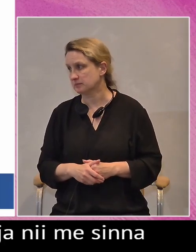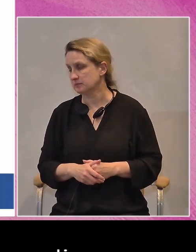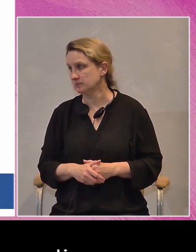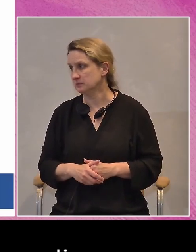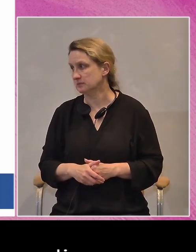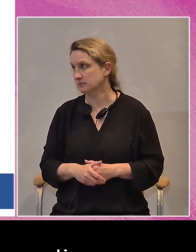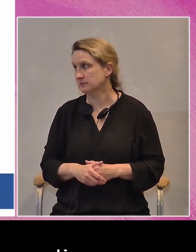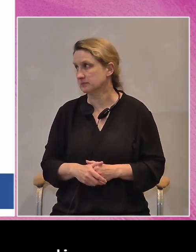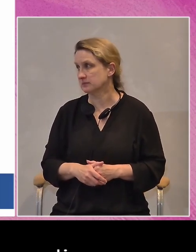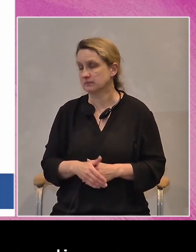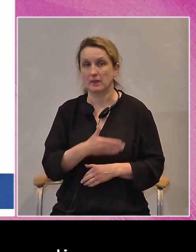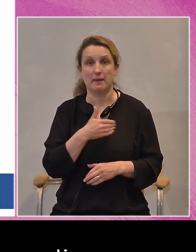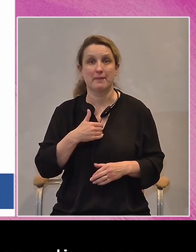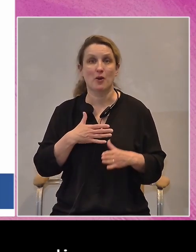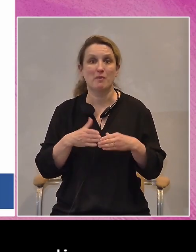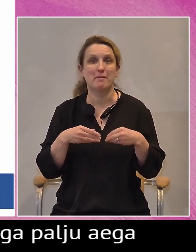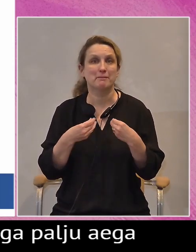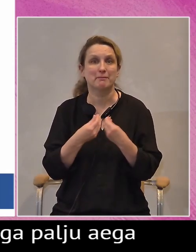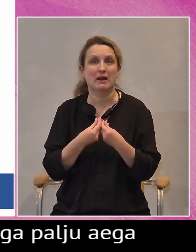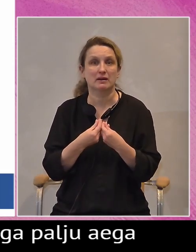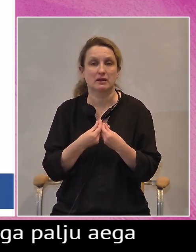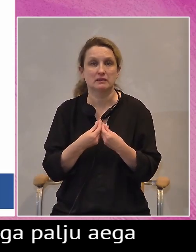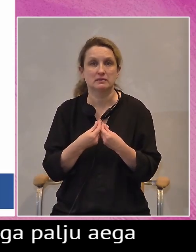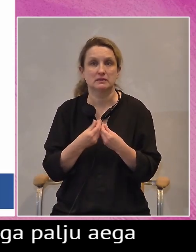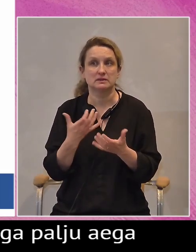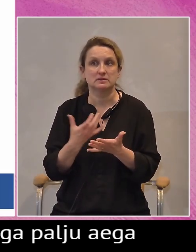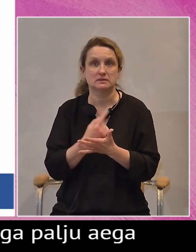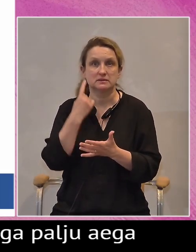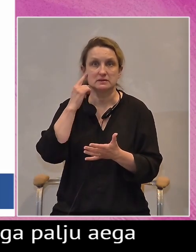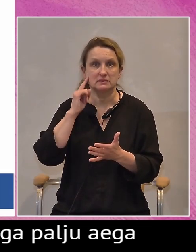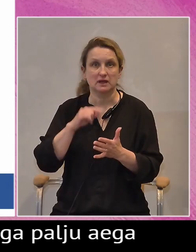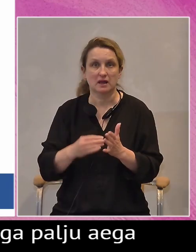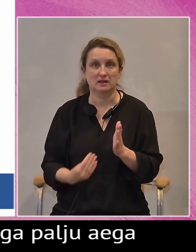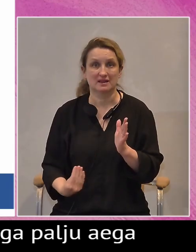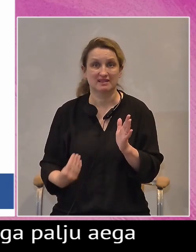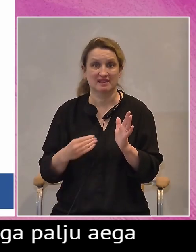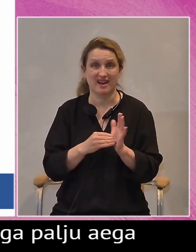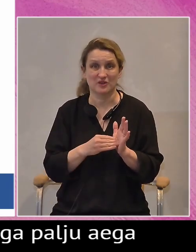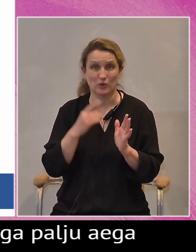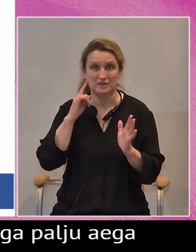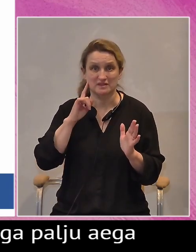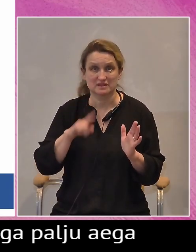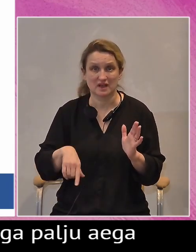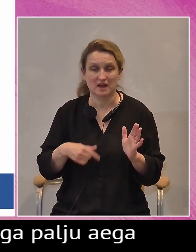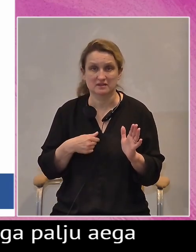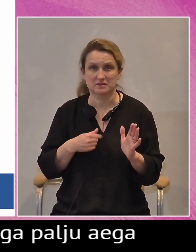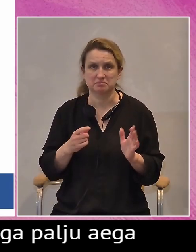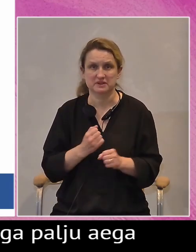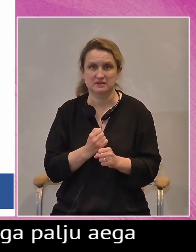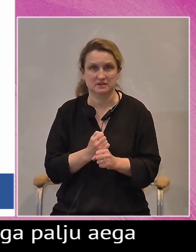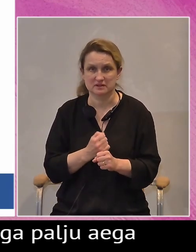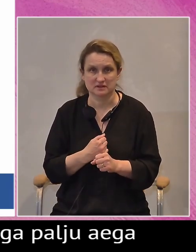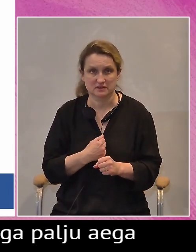Milline oli meie pere reaktsioon, kui saime teada Franka diagnoosi? How did our family react when we found out the